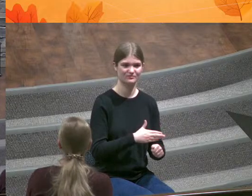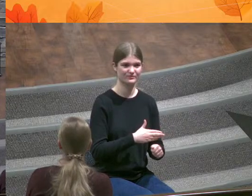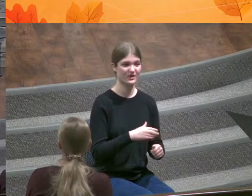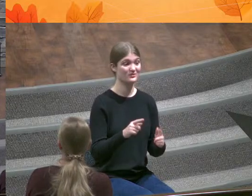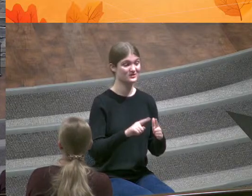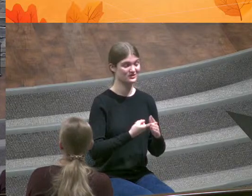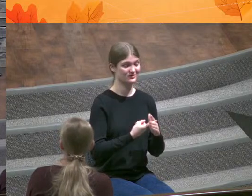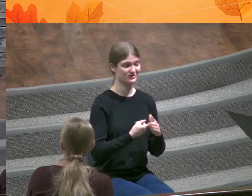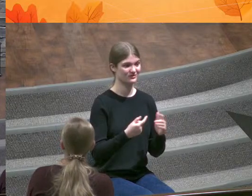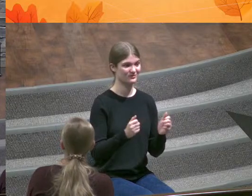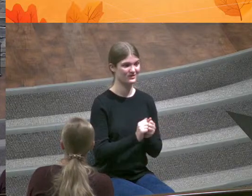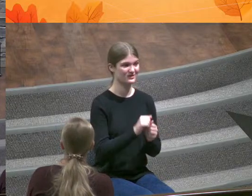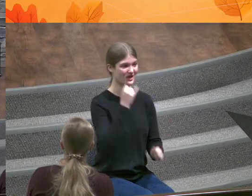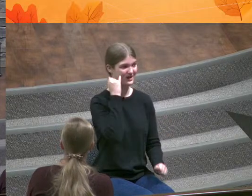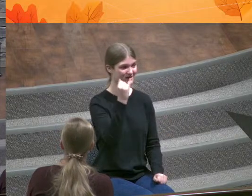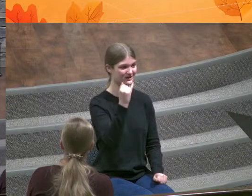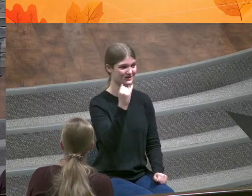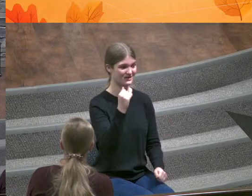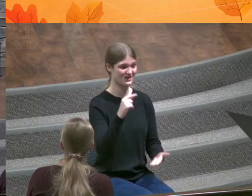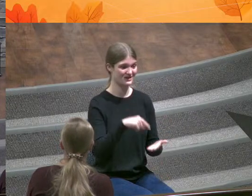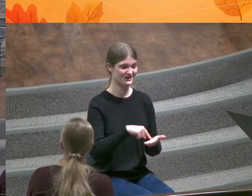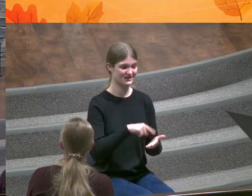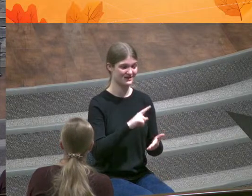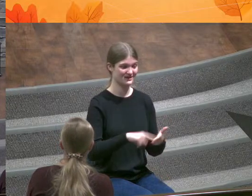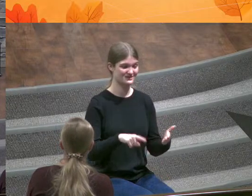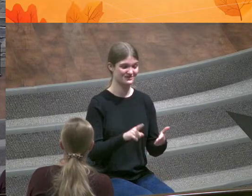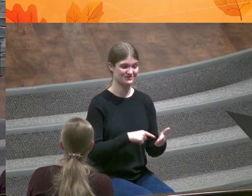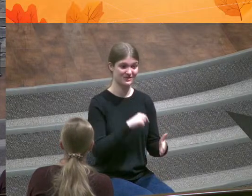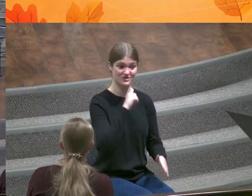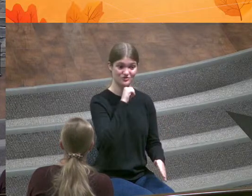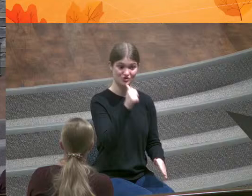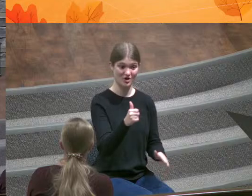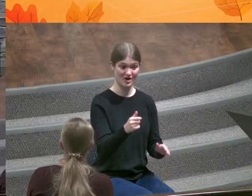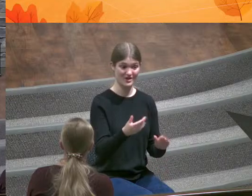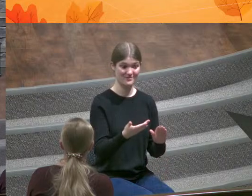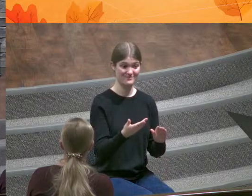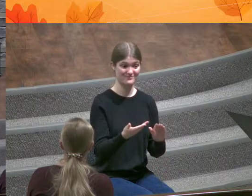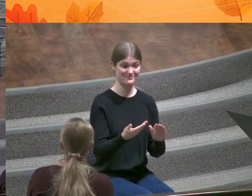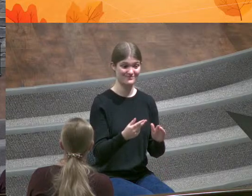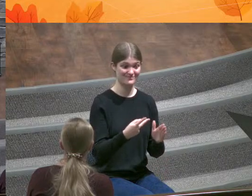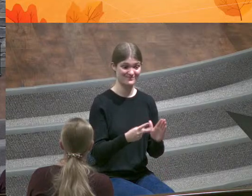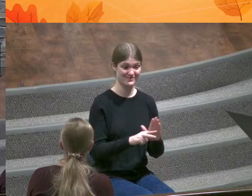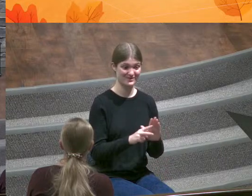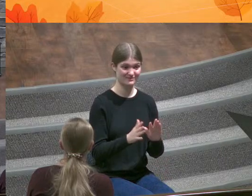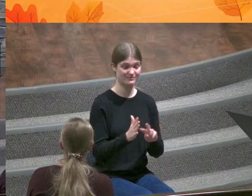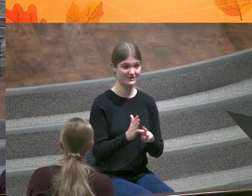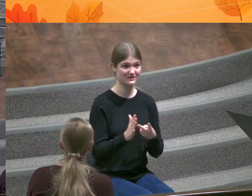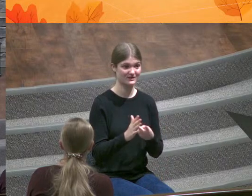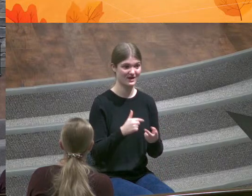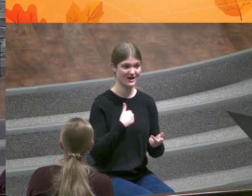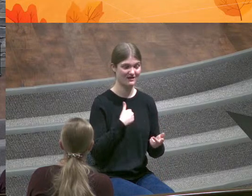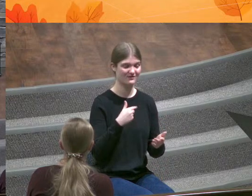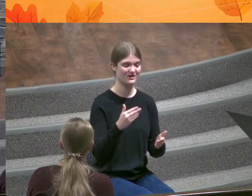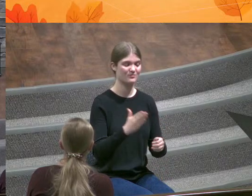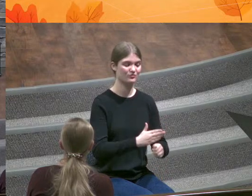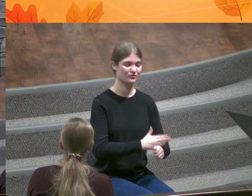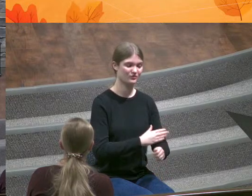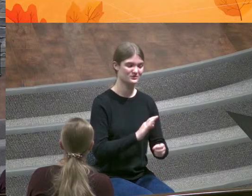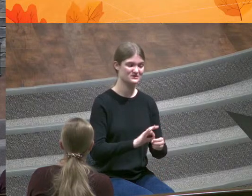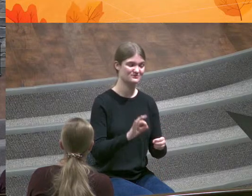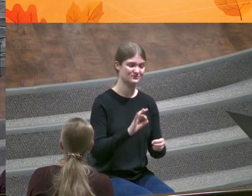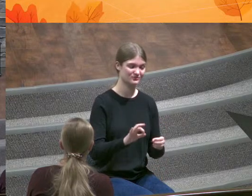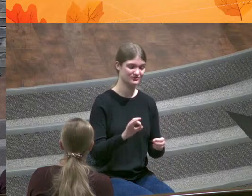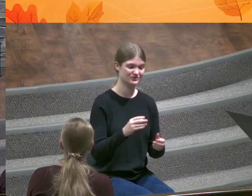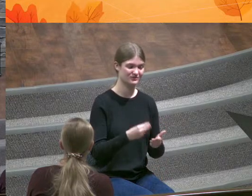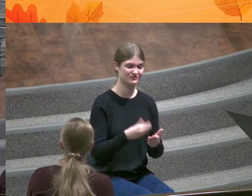We started out with the idea that a debt canceled does not automatically mean I've grown spiritual riches. But